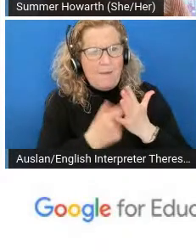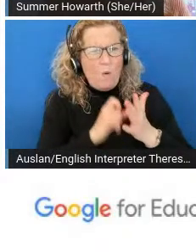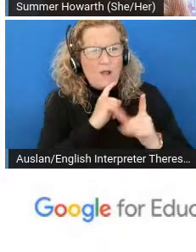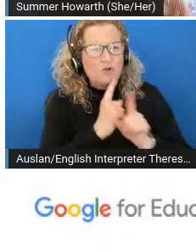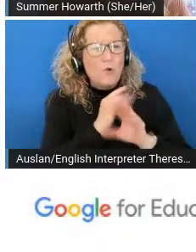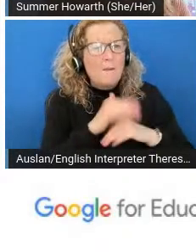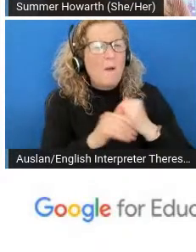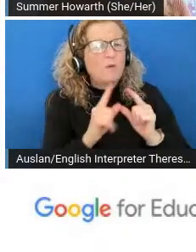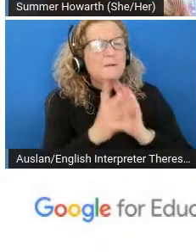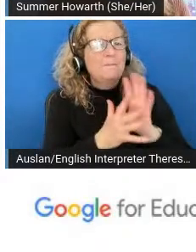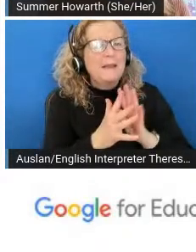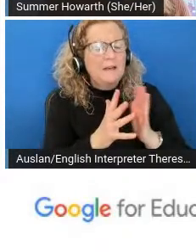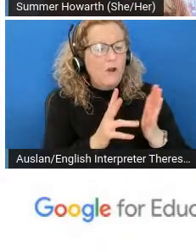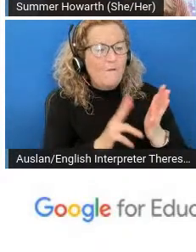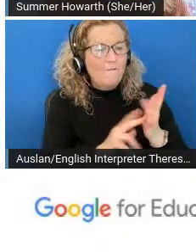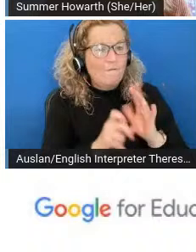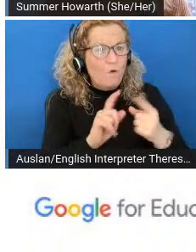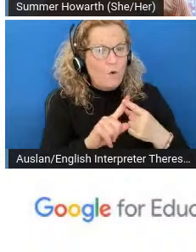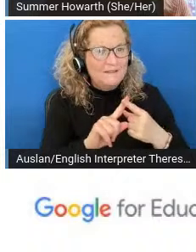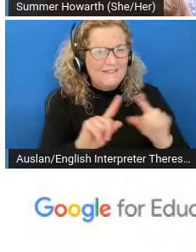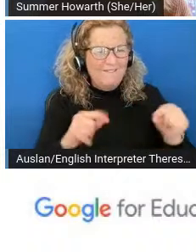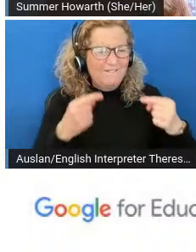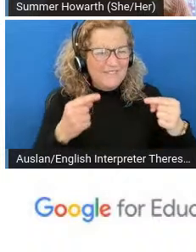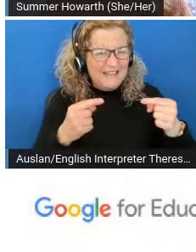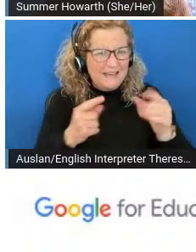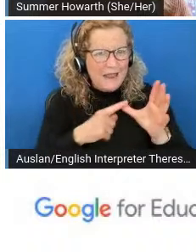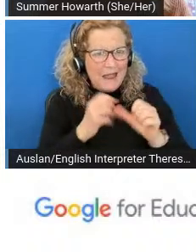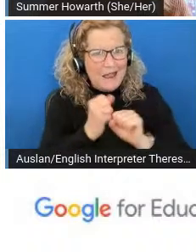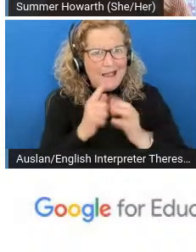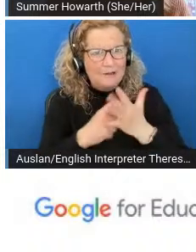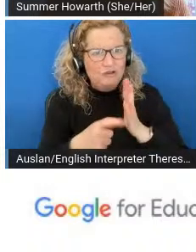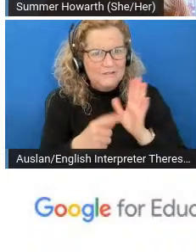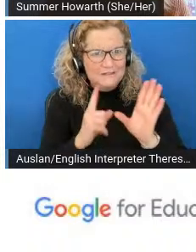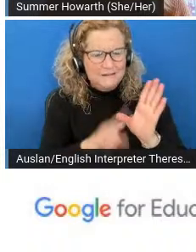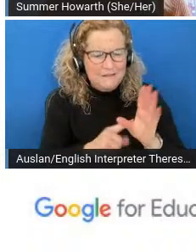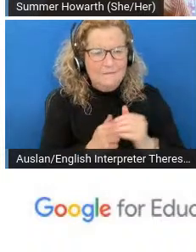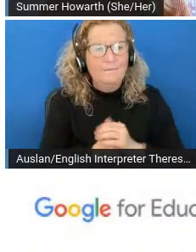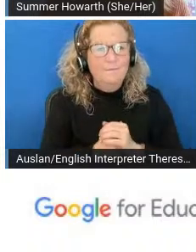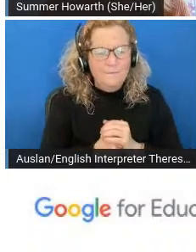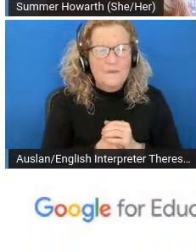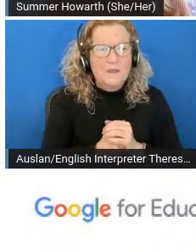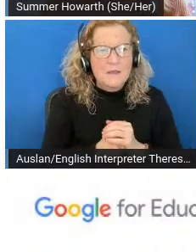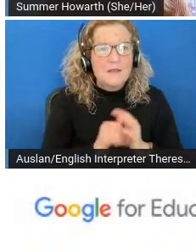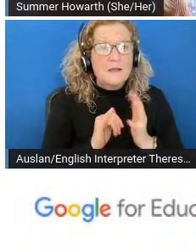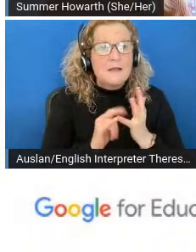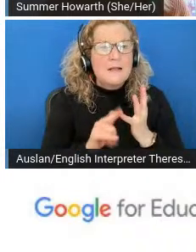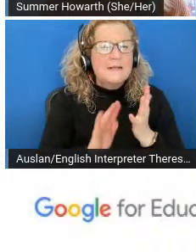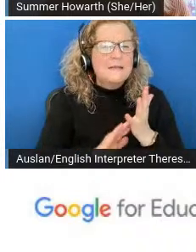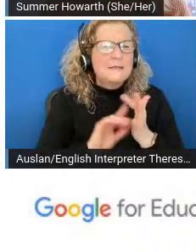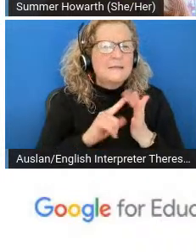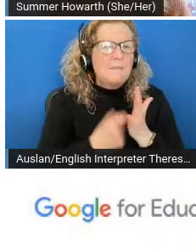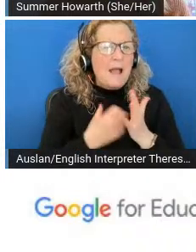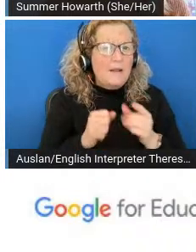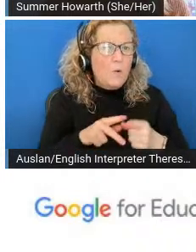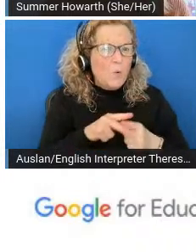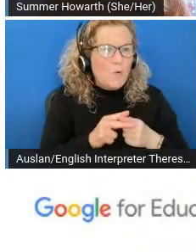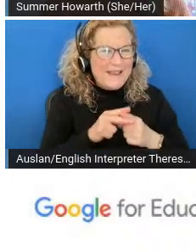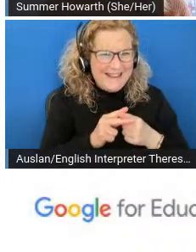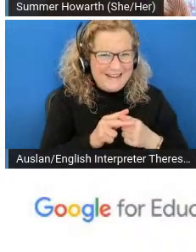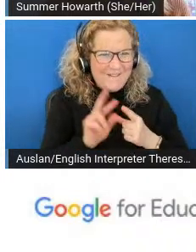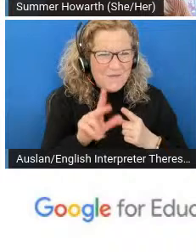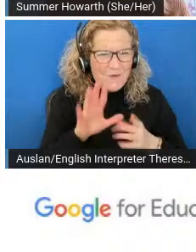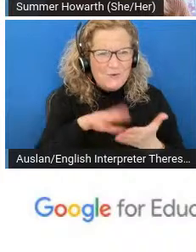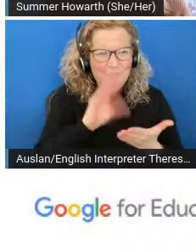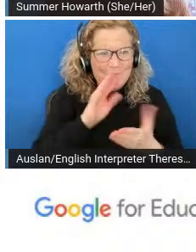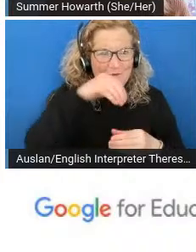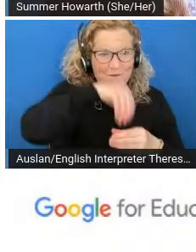that. We're going to look at what a brilliant tool that Summer has just to help us to visualize student involvement in learning. And then,